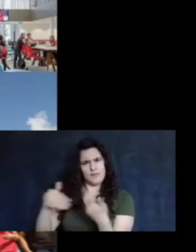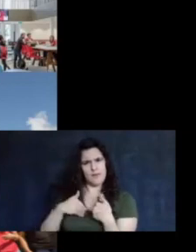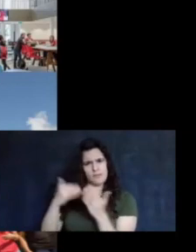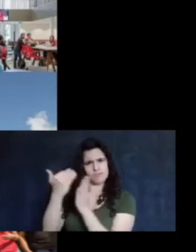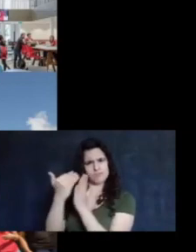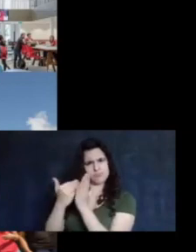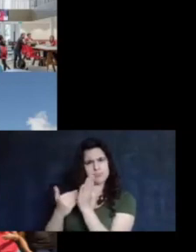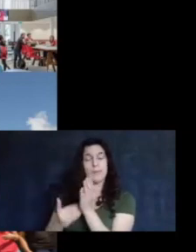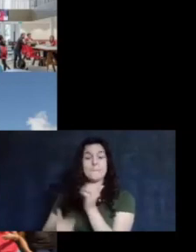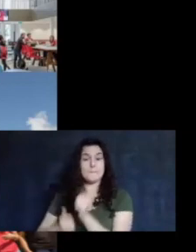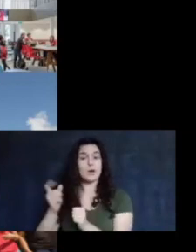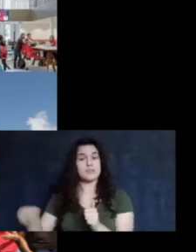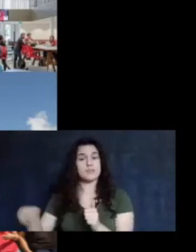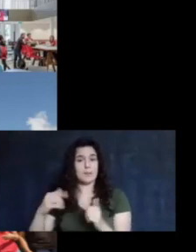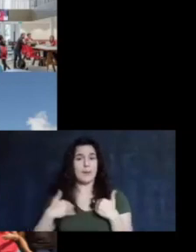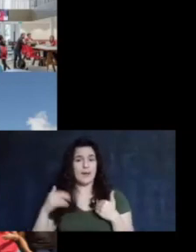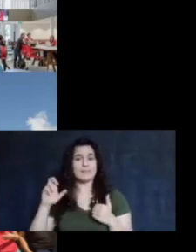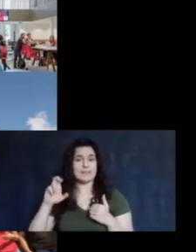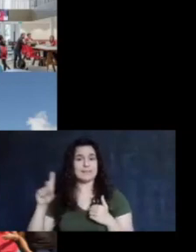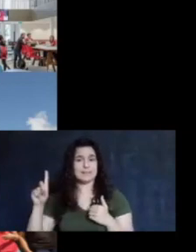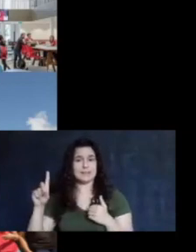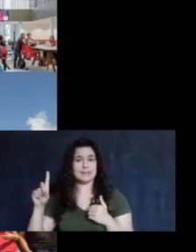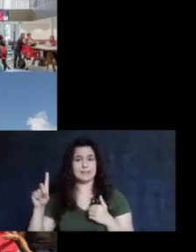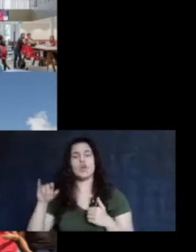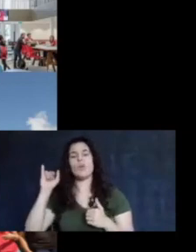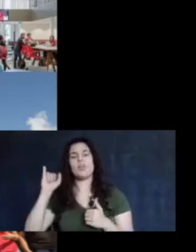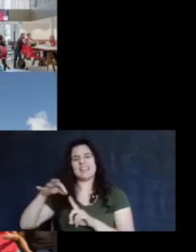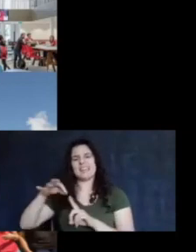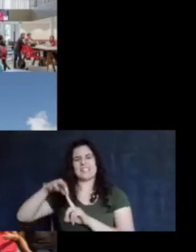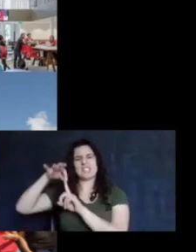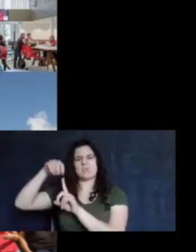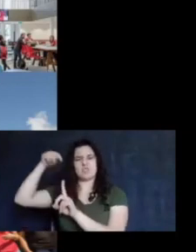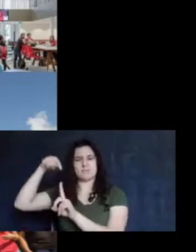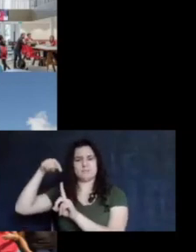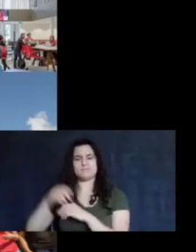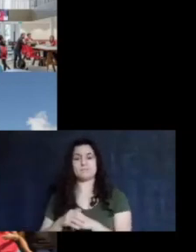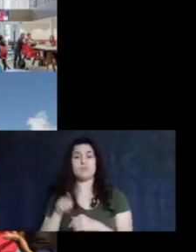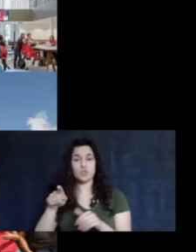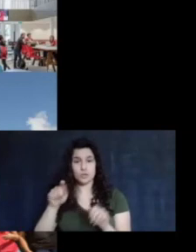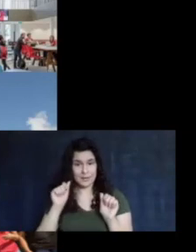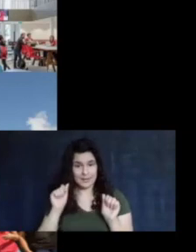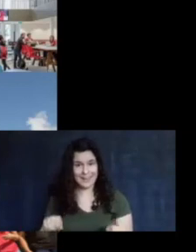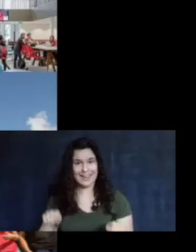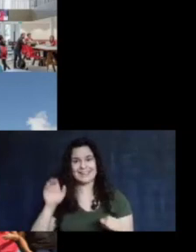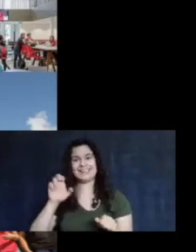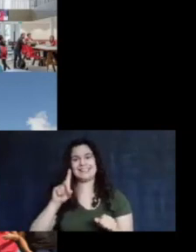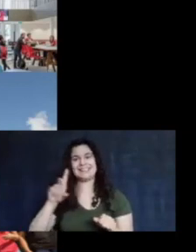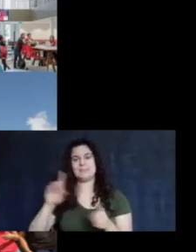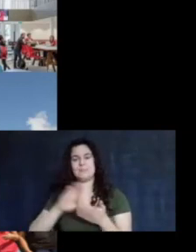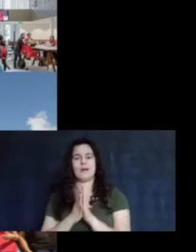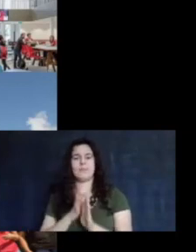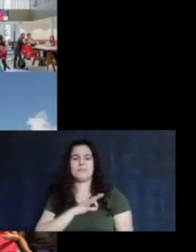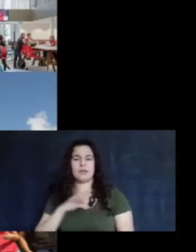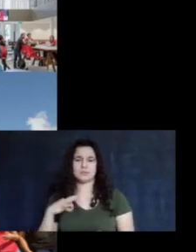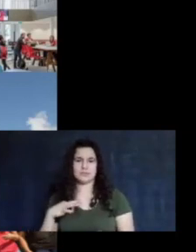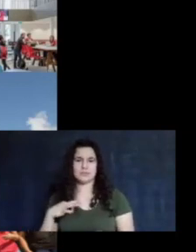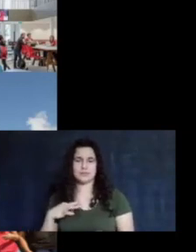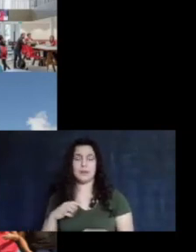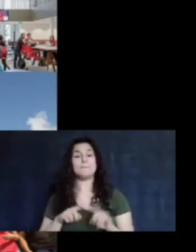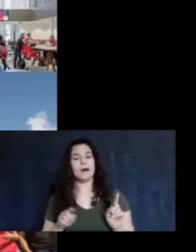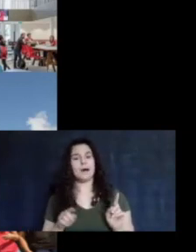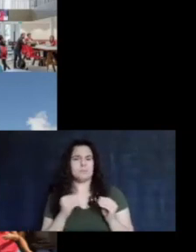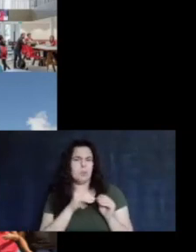have EDDs. So this is an exception. You can be faculty with an EDD, but to answer your question,